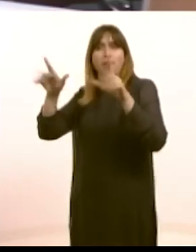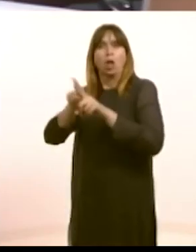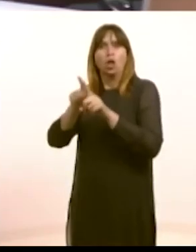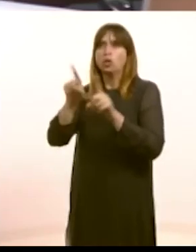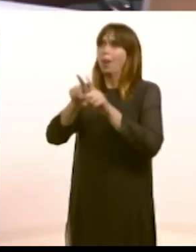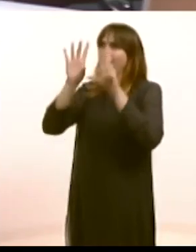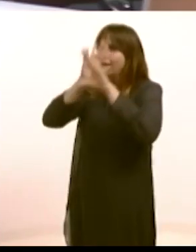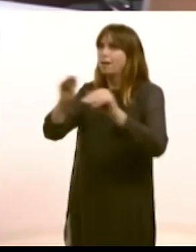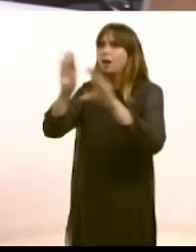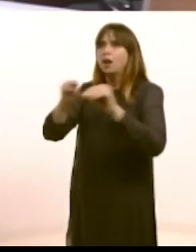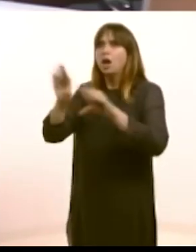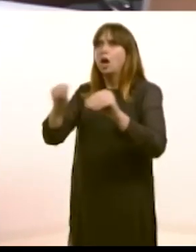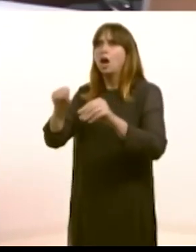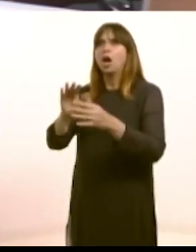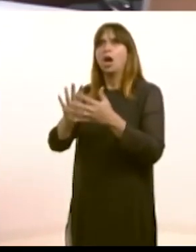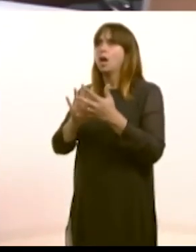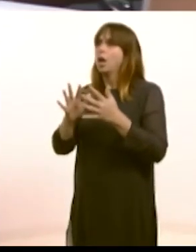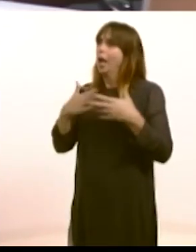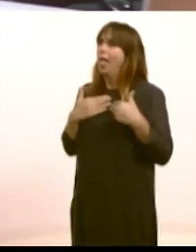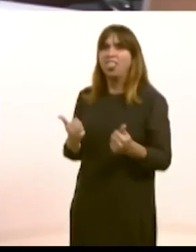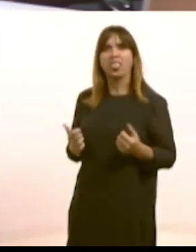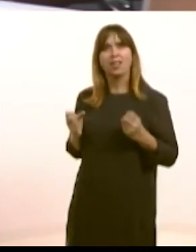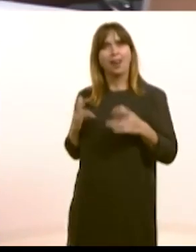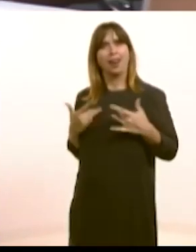you measure something that prevents something